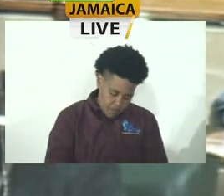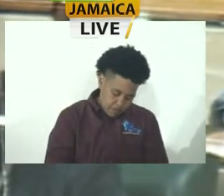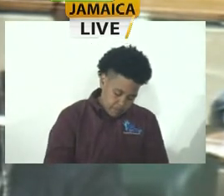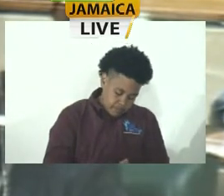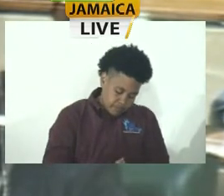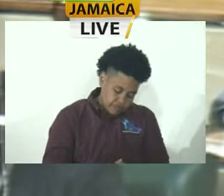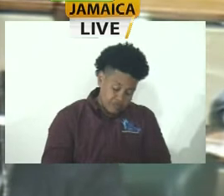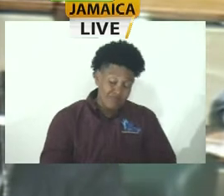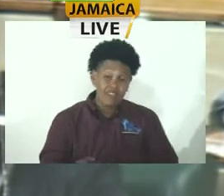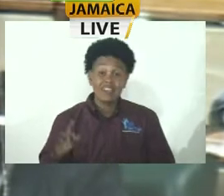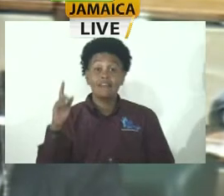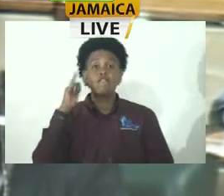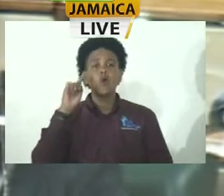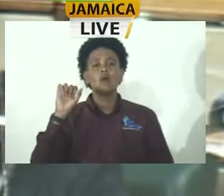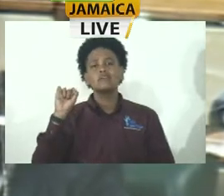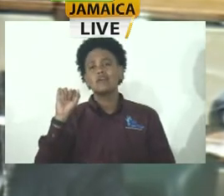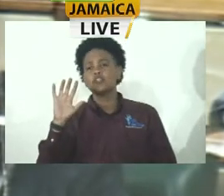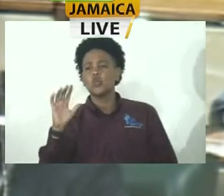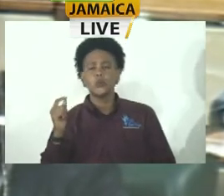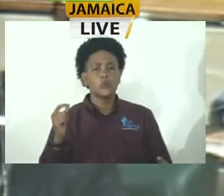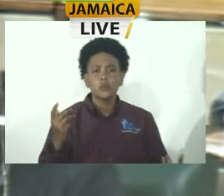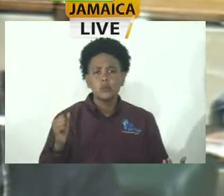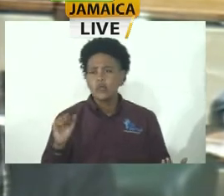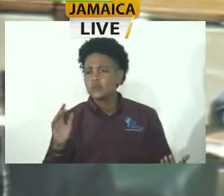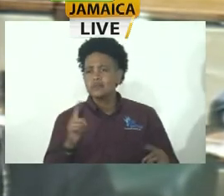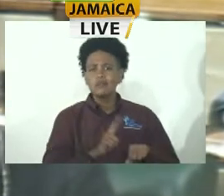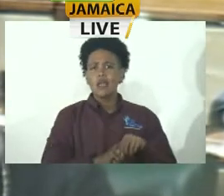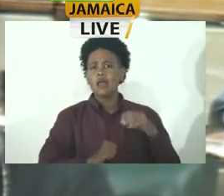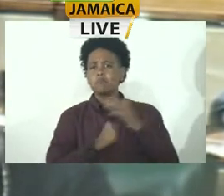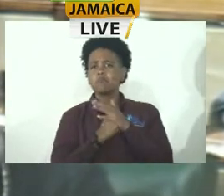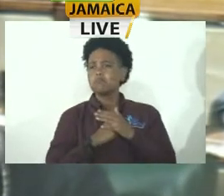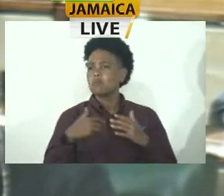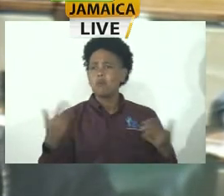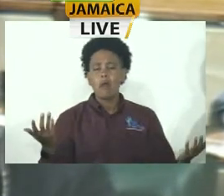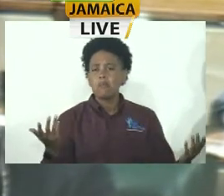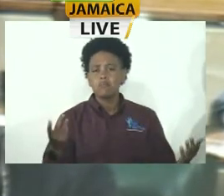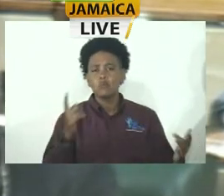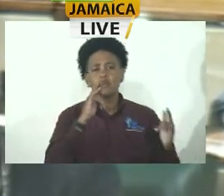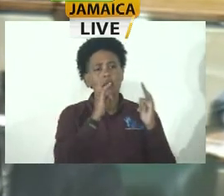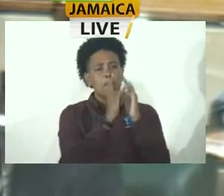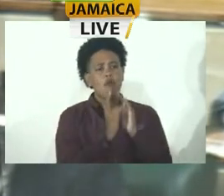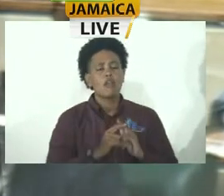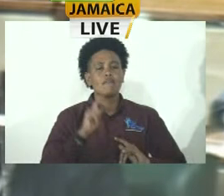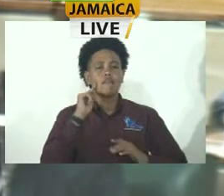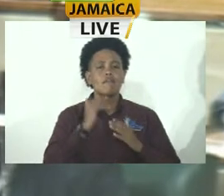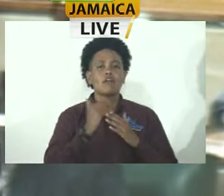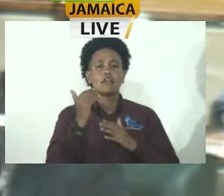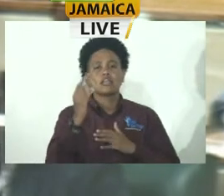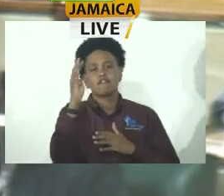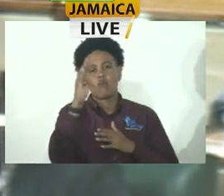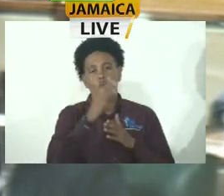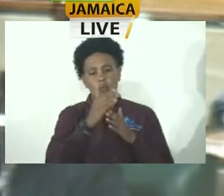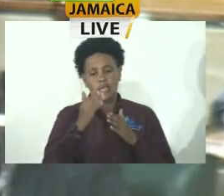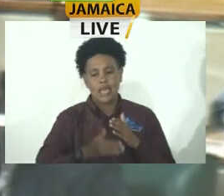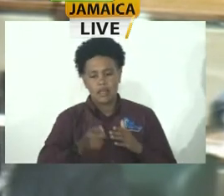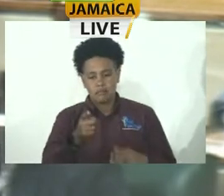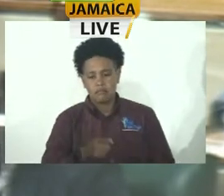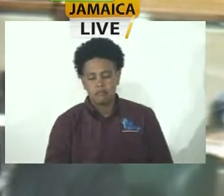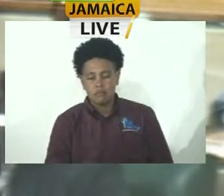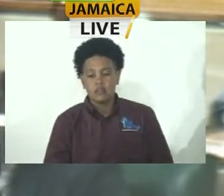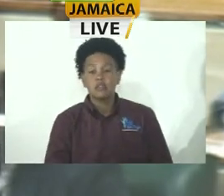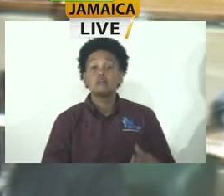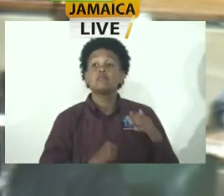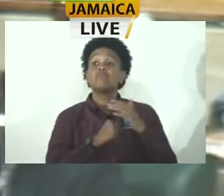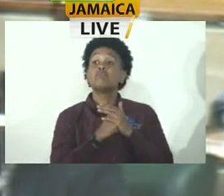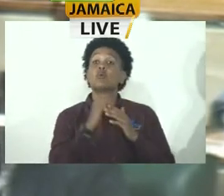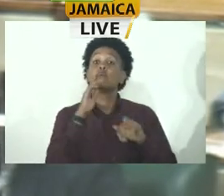the curfew hours for the weekend will be modified for the next four weekends the curfew will